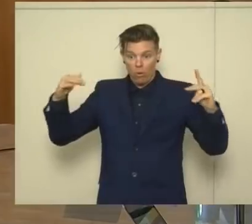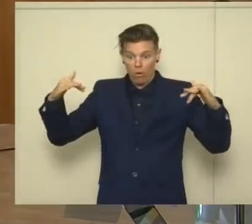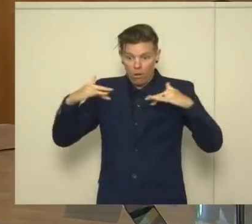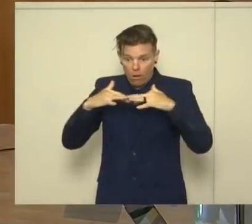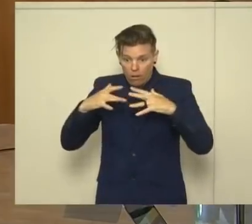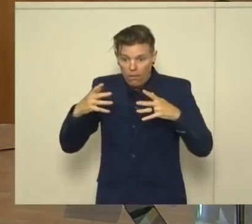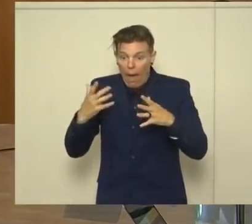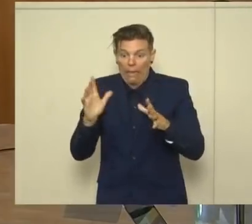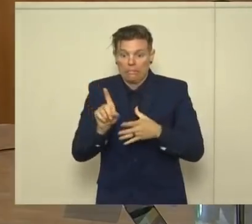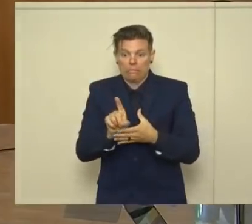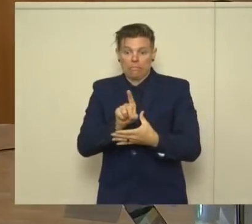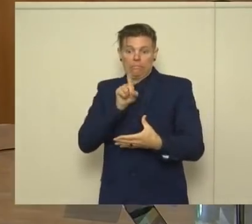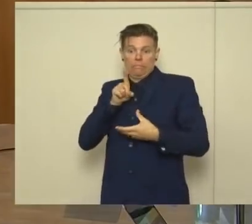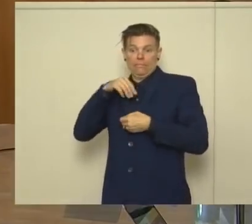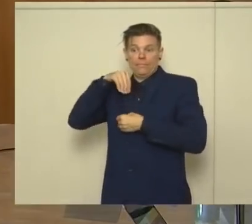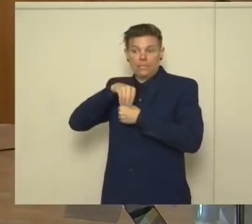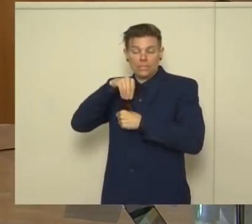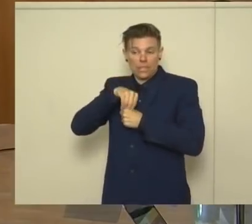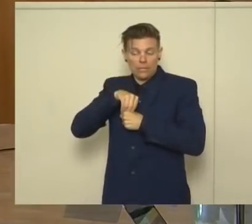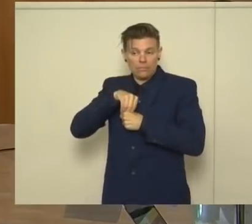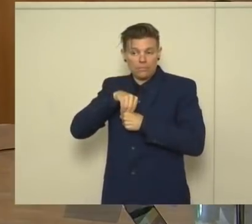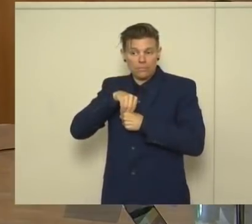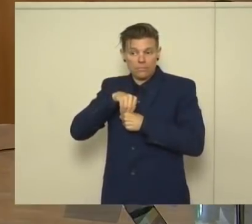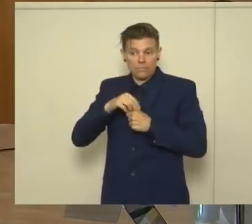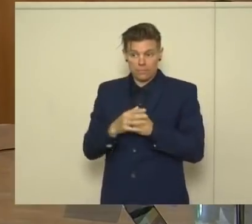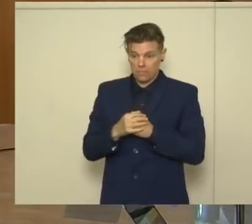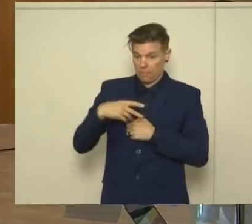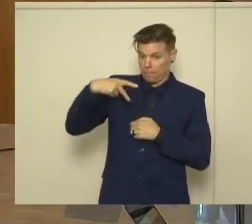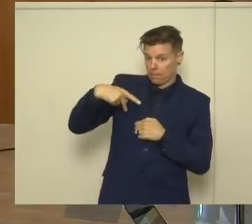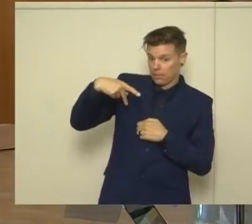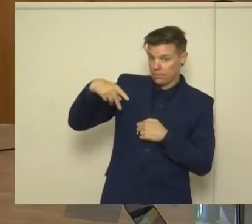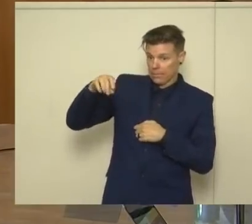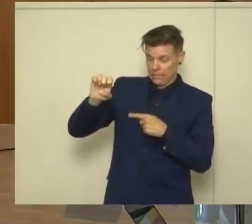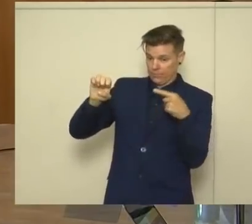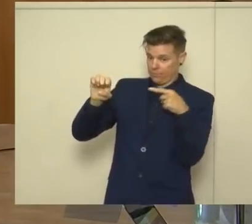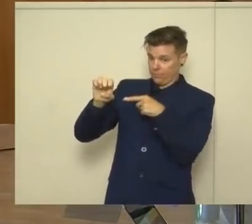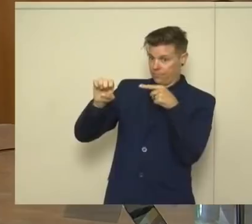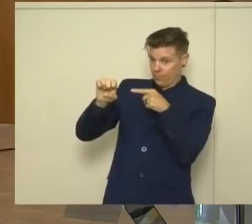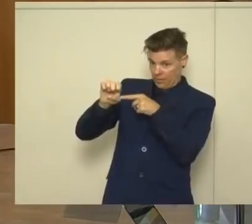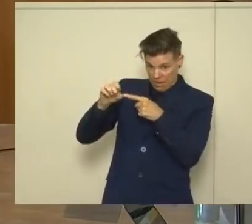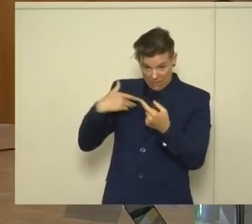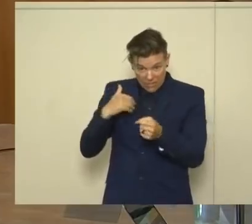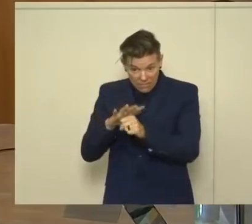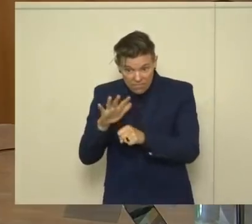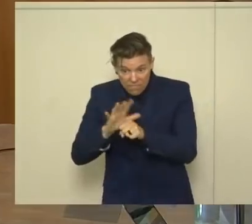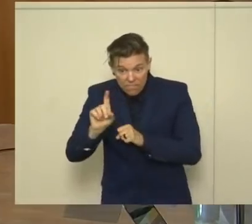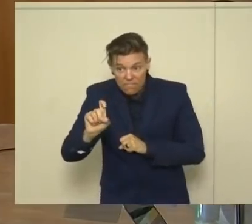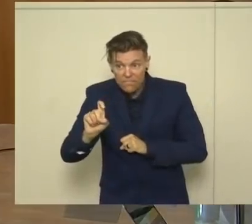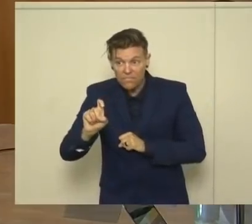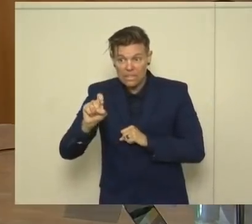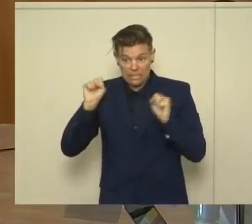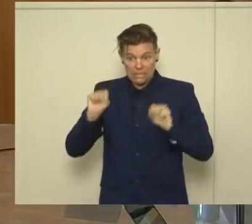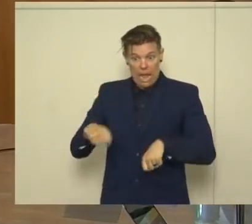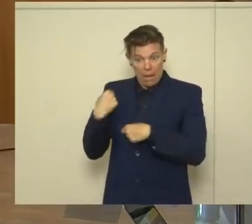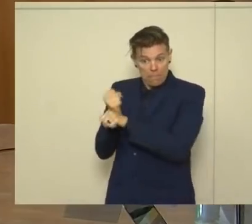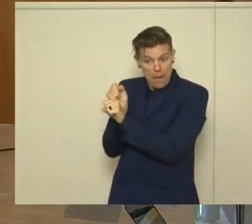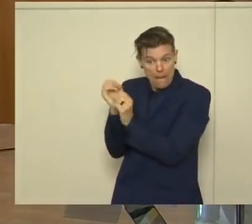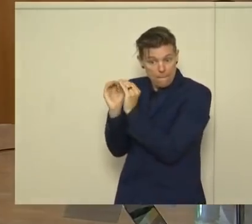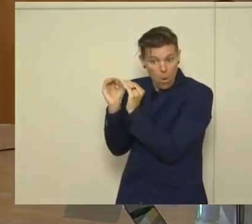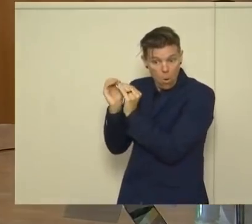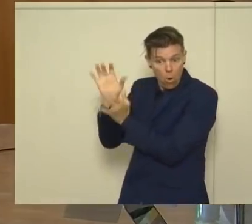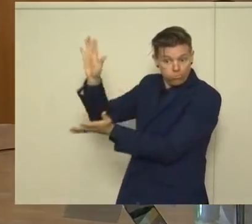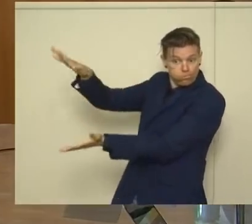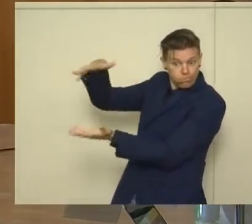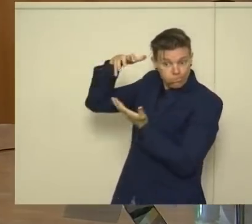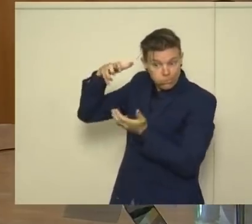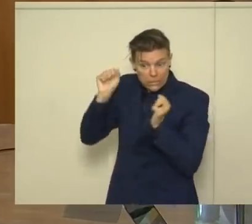supply chain and whether commercial markets are able to provide people with steady